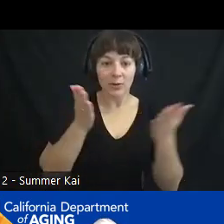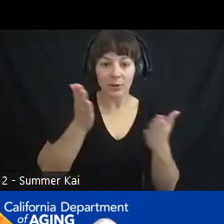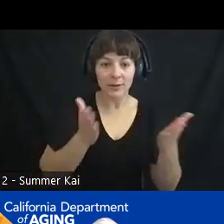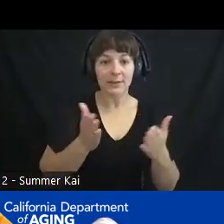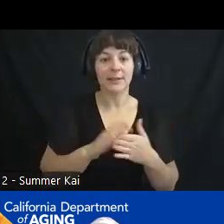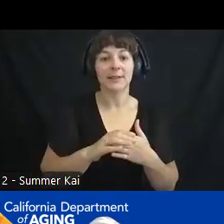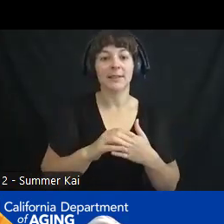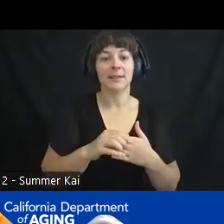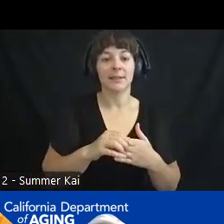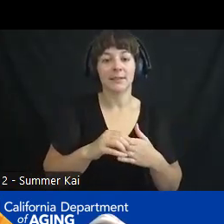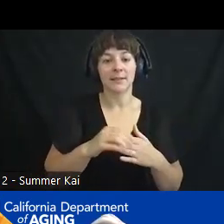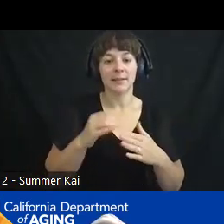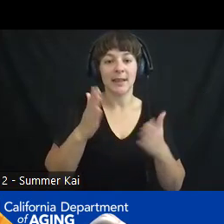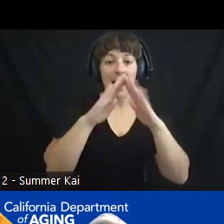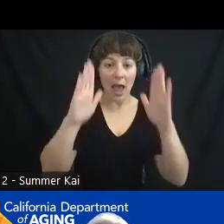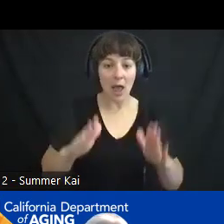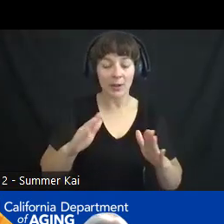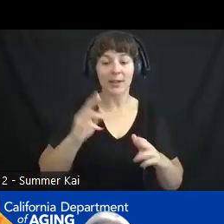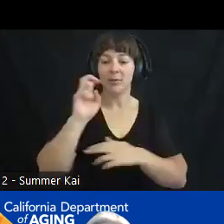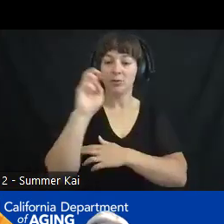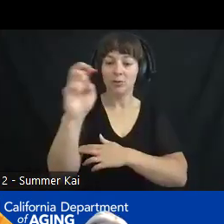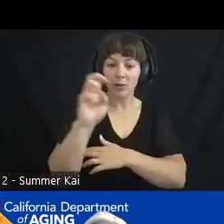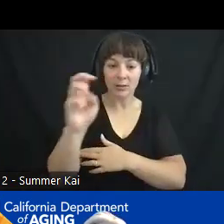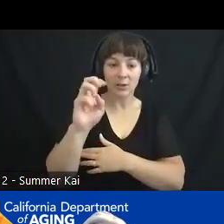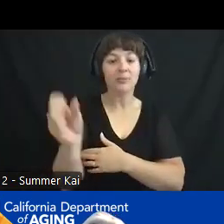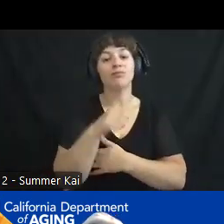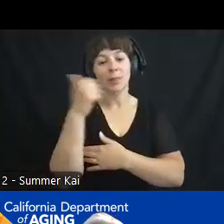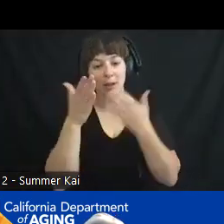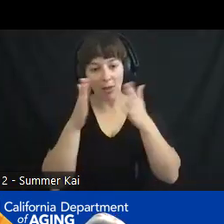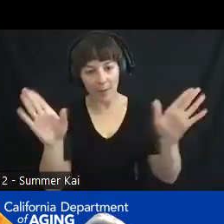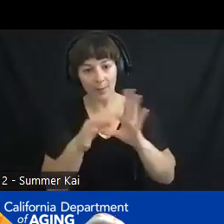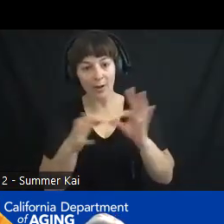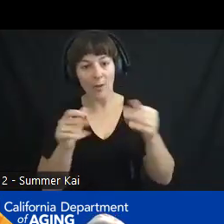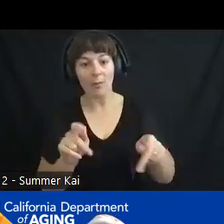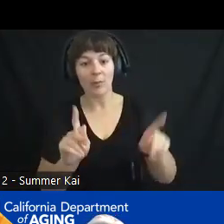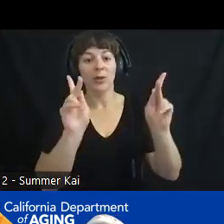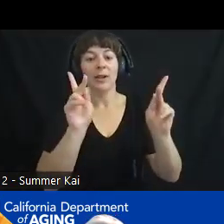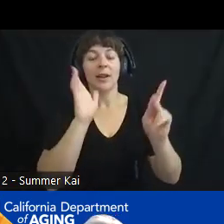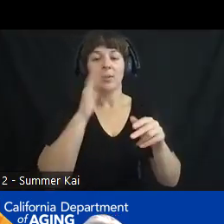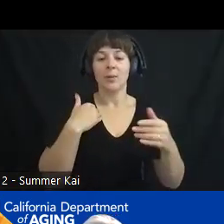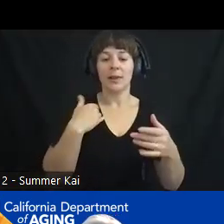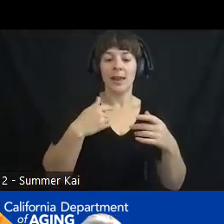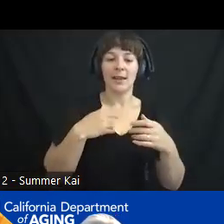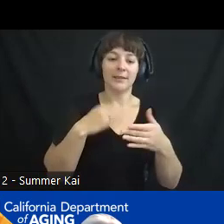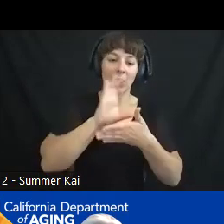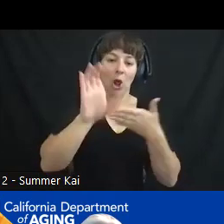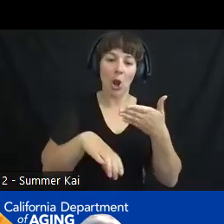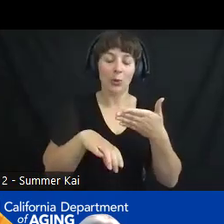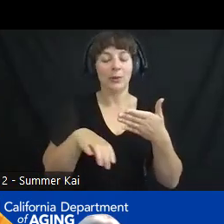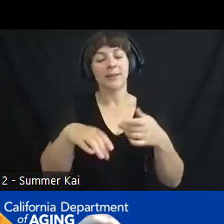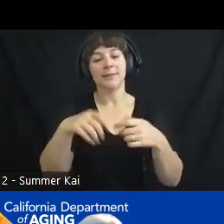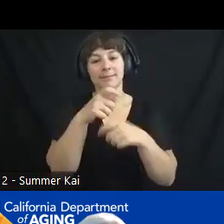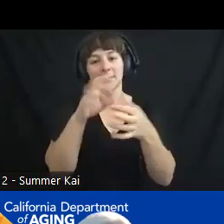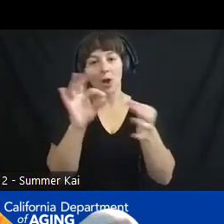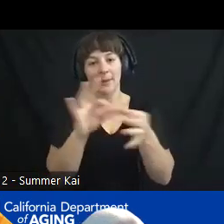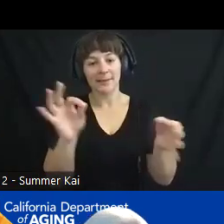Housing and Transportation, and another public comment period, and then we will have closing remarks. So with